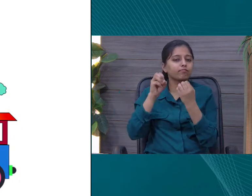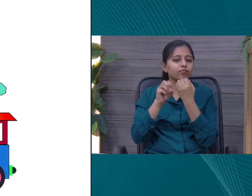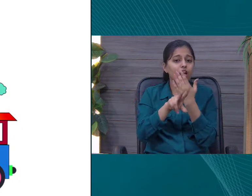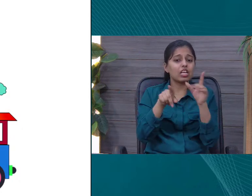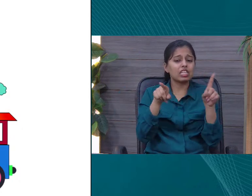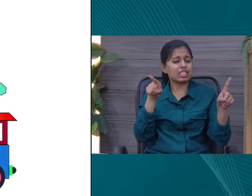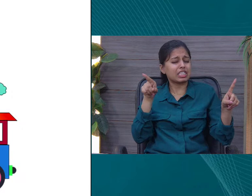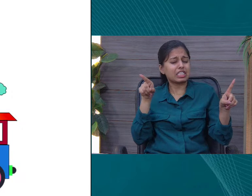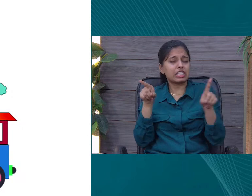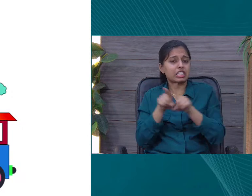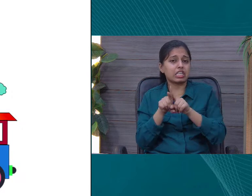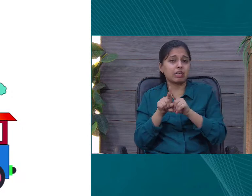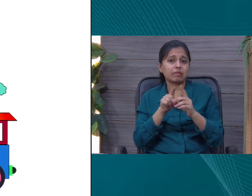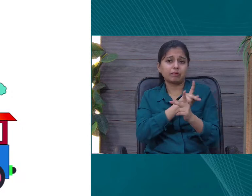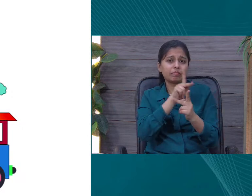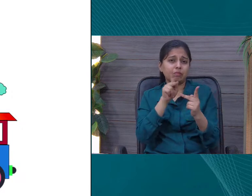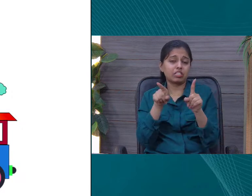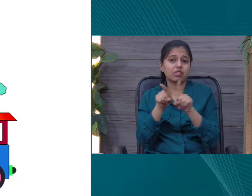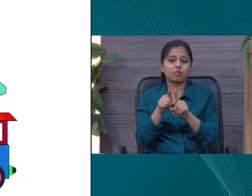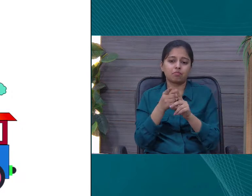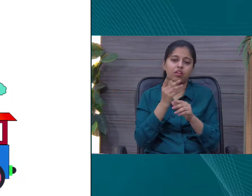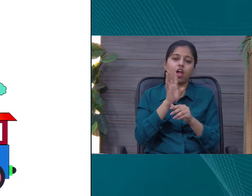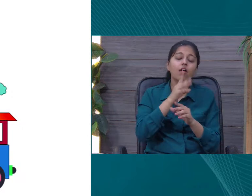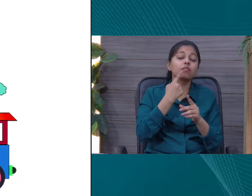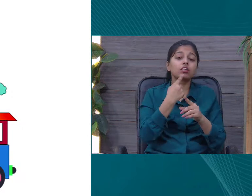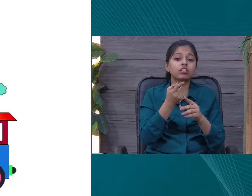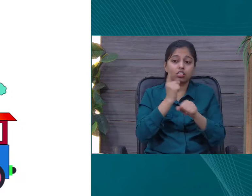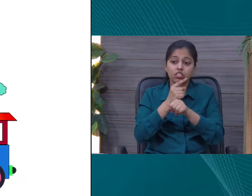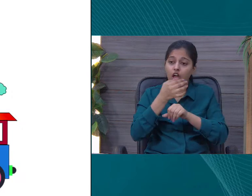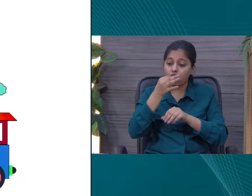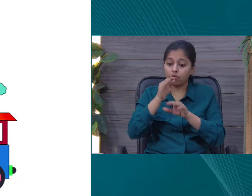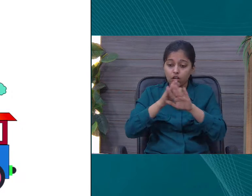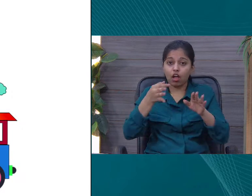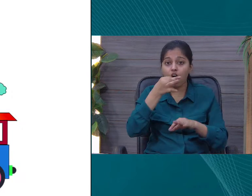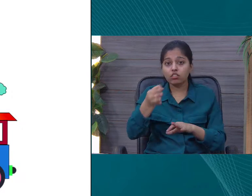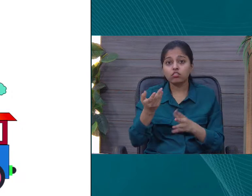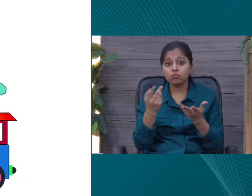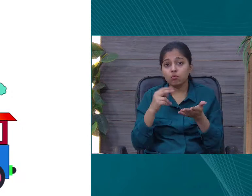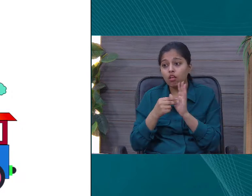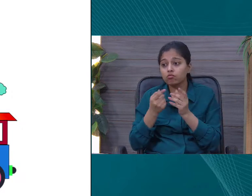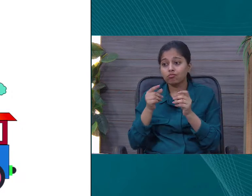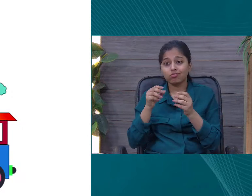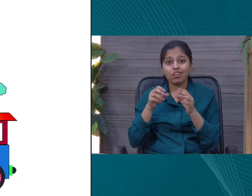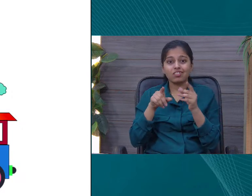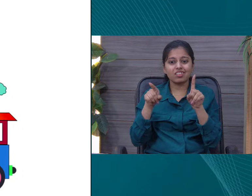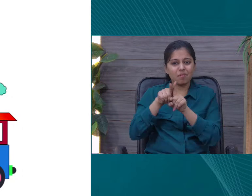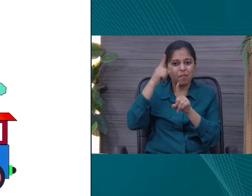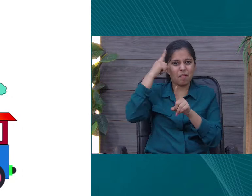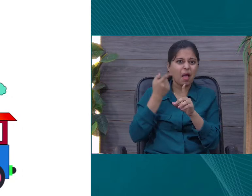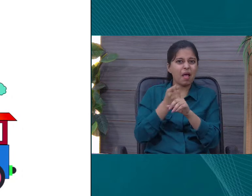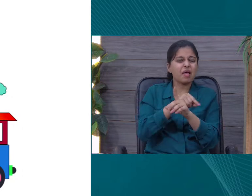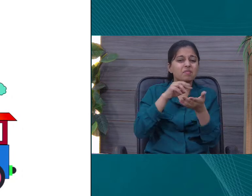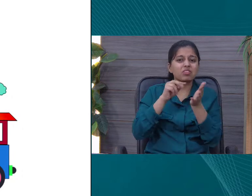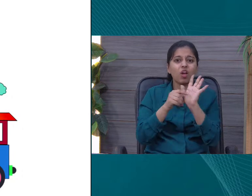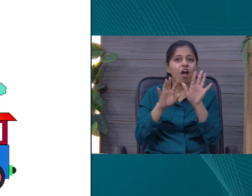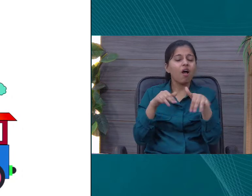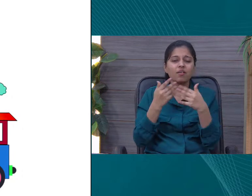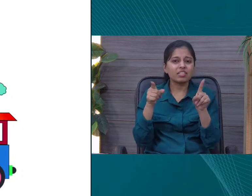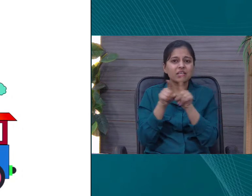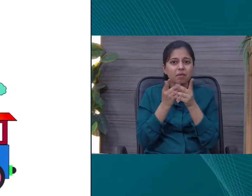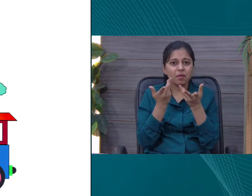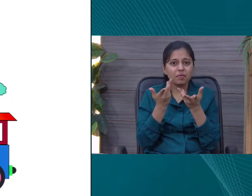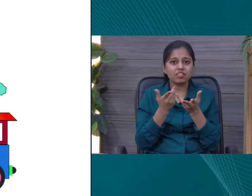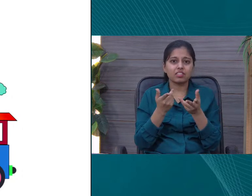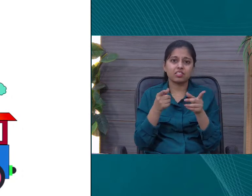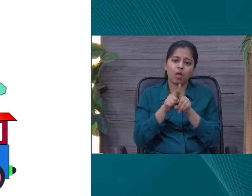teacher can ask from students what this what this shadow look like, and otherwise also we can do it as a